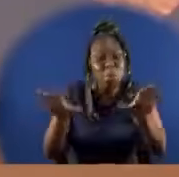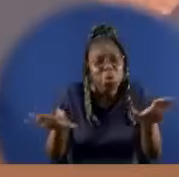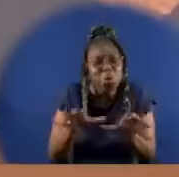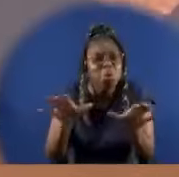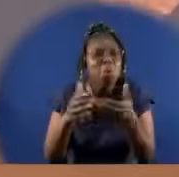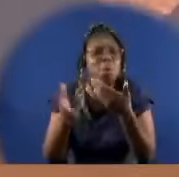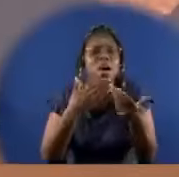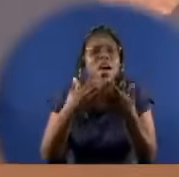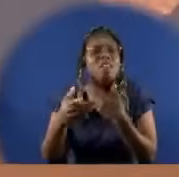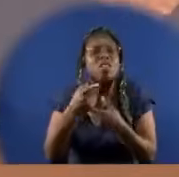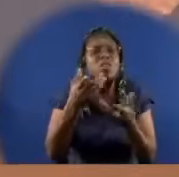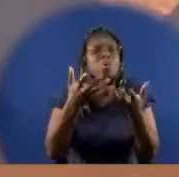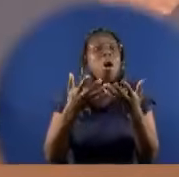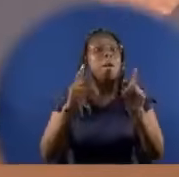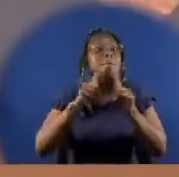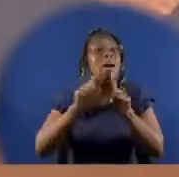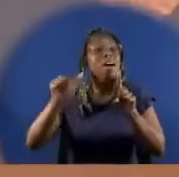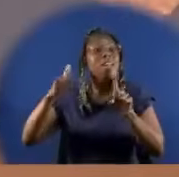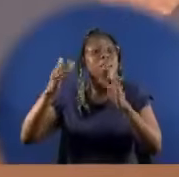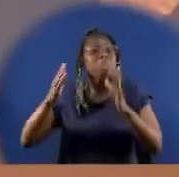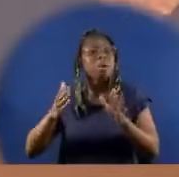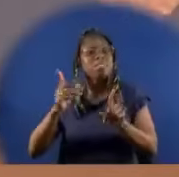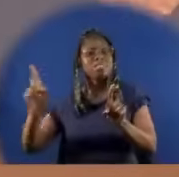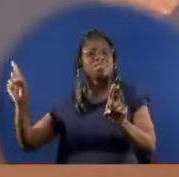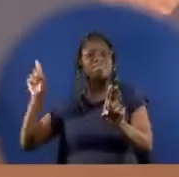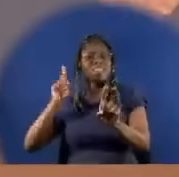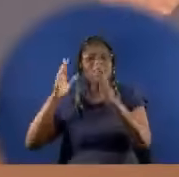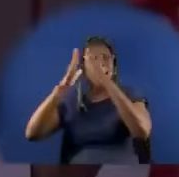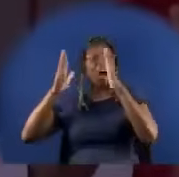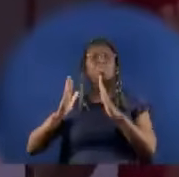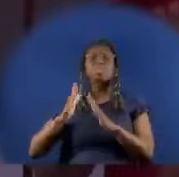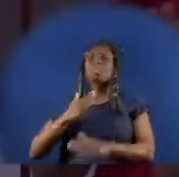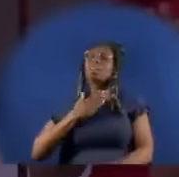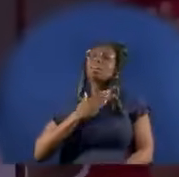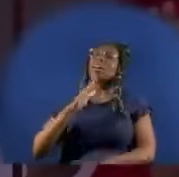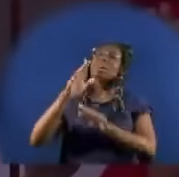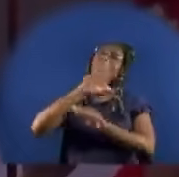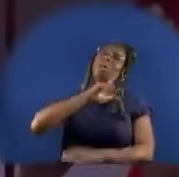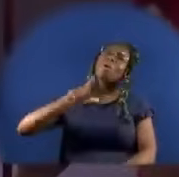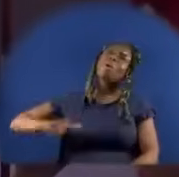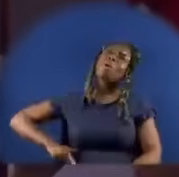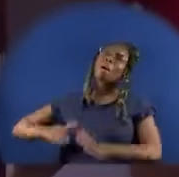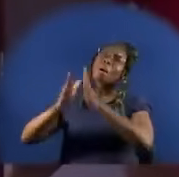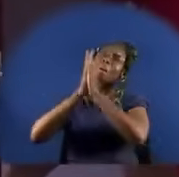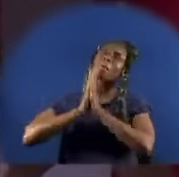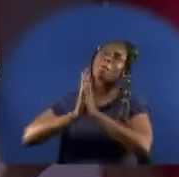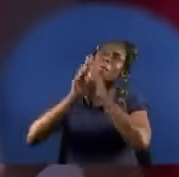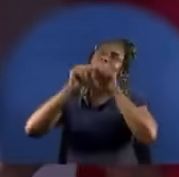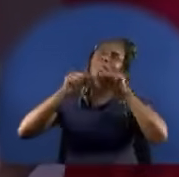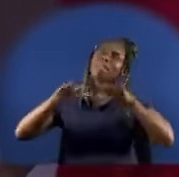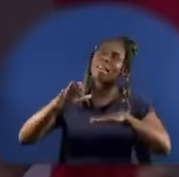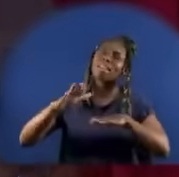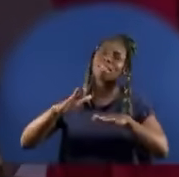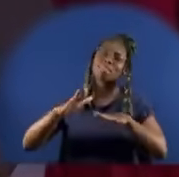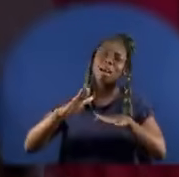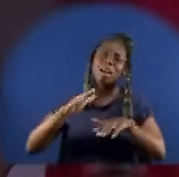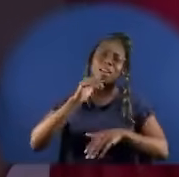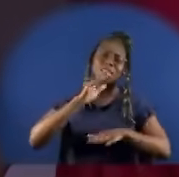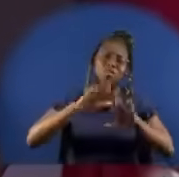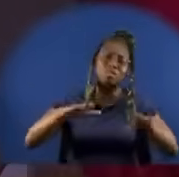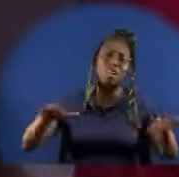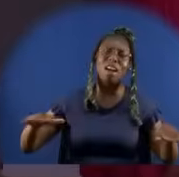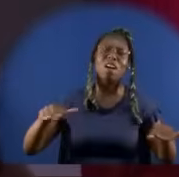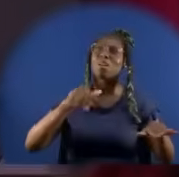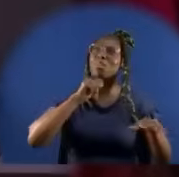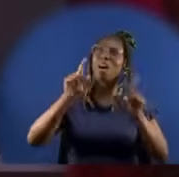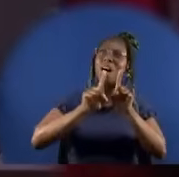but somebody was back at the house saying, Lord, bless my baby. Woo. Lord, keep my child. Don't let him go too far. Don't let her